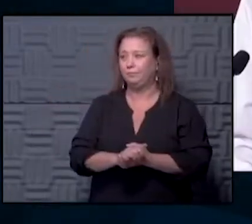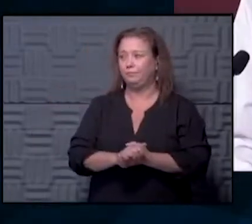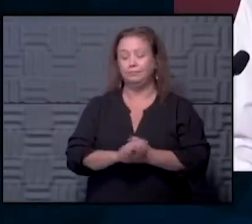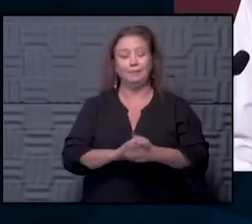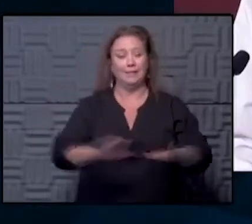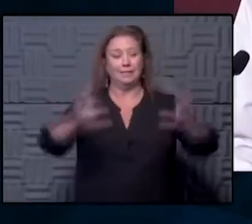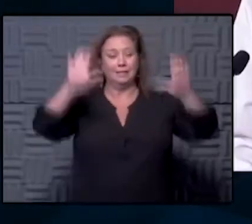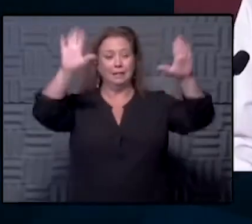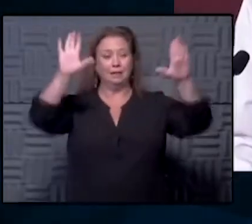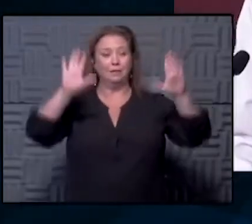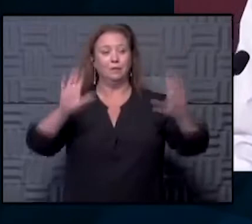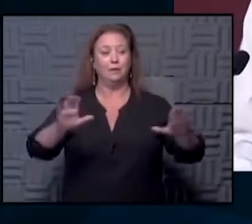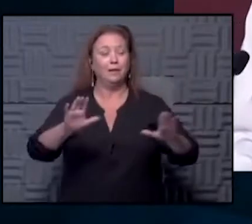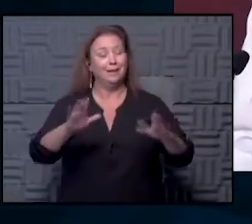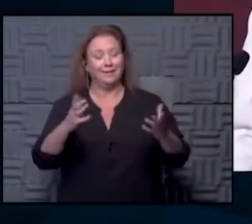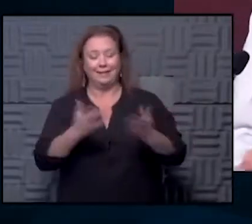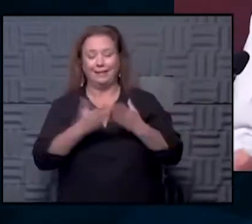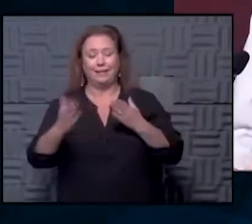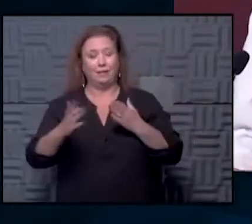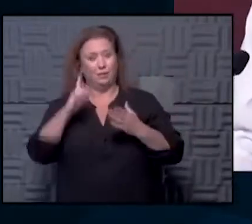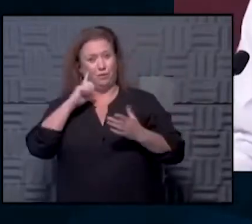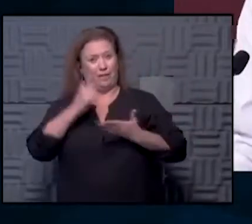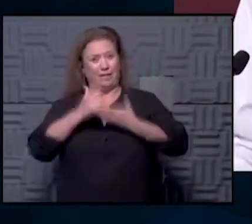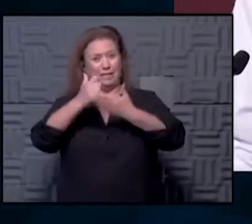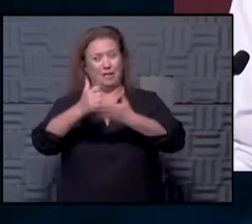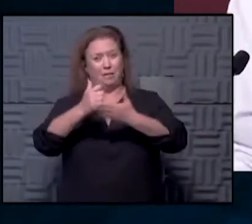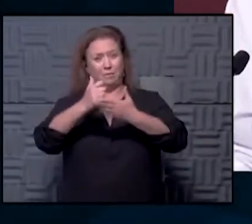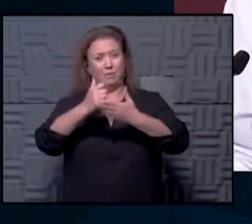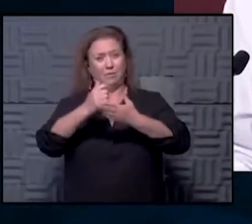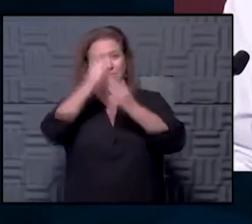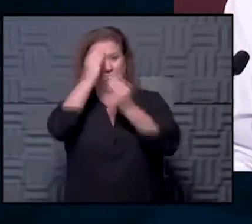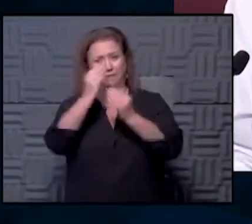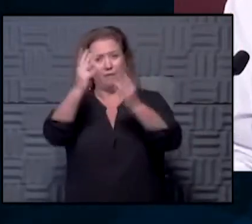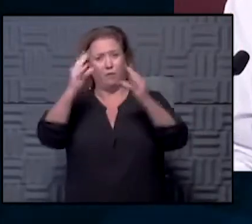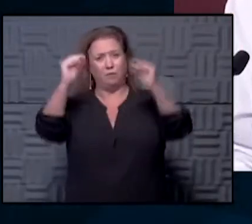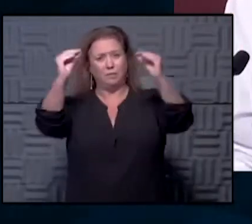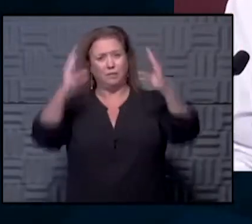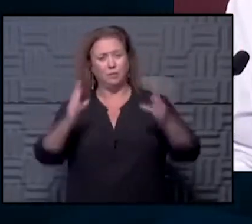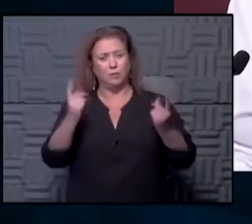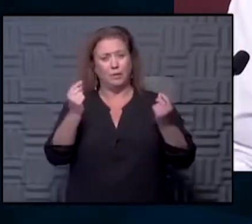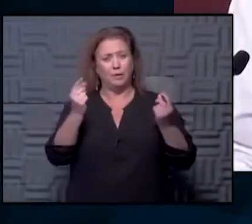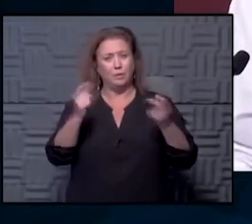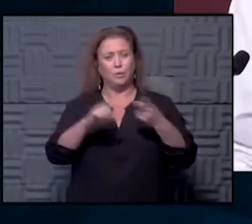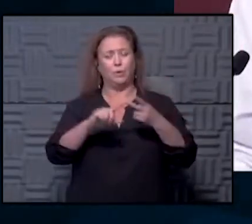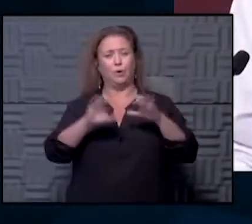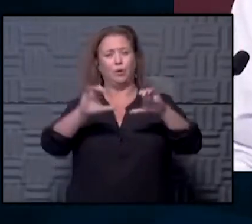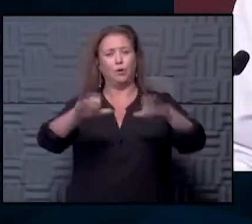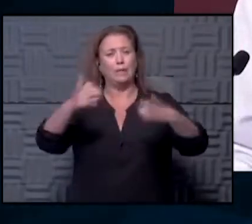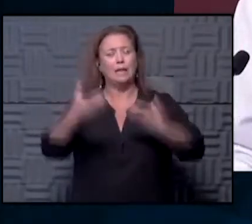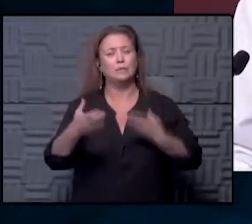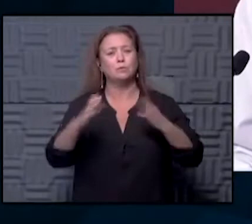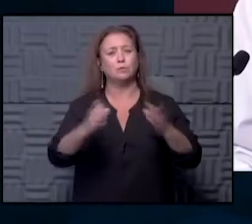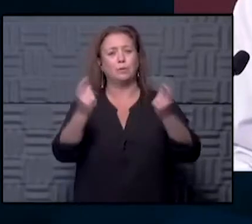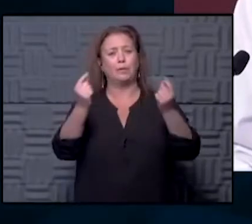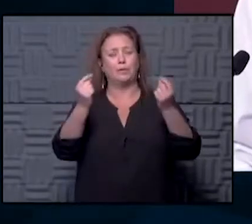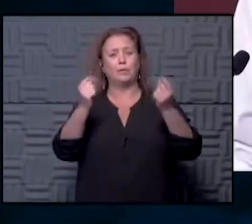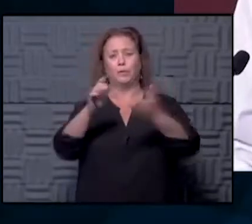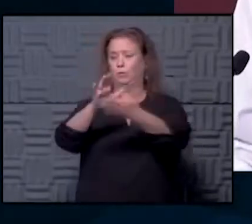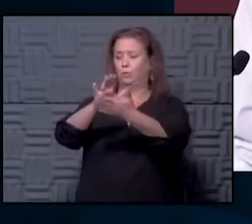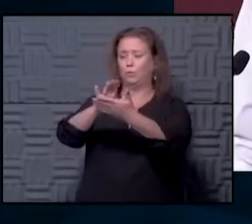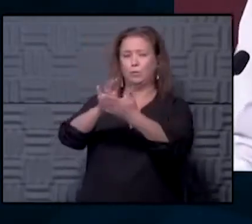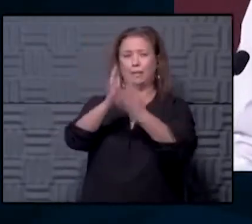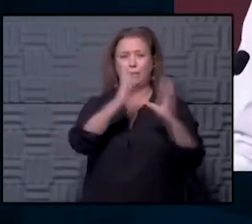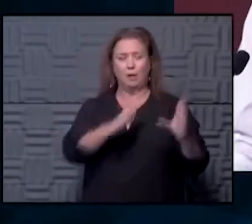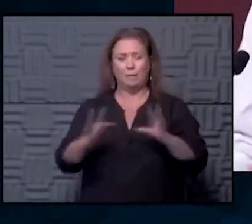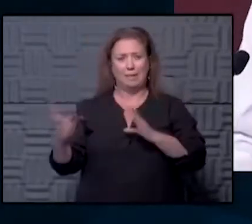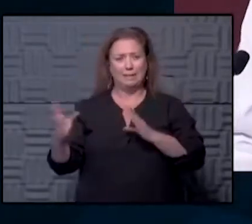big deal. And do you think it's helped inform teachers about what they needed to do, or classrooms or schools about their